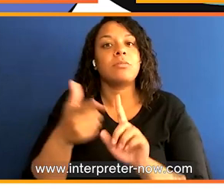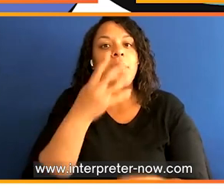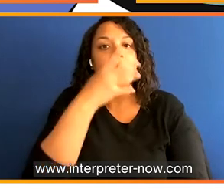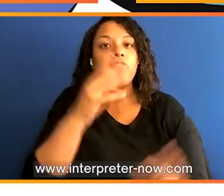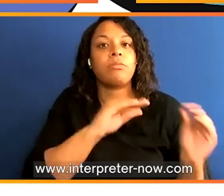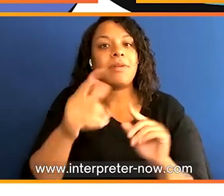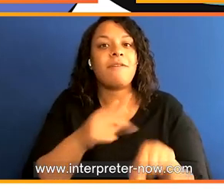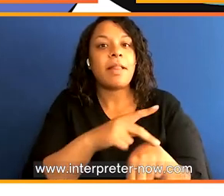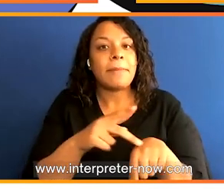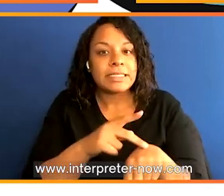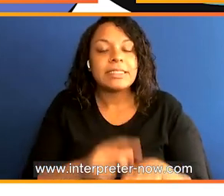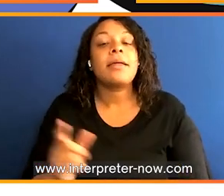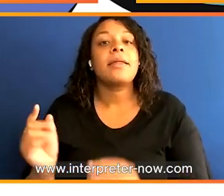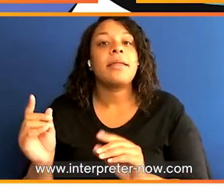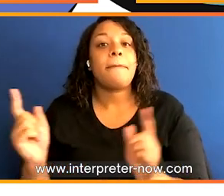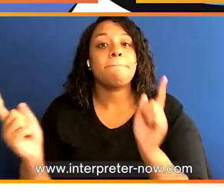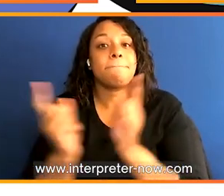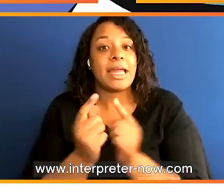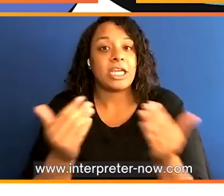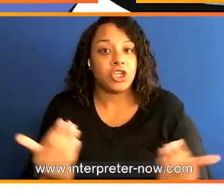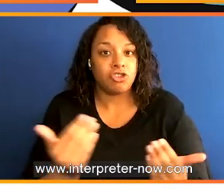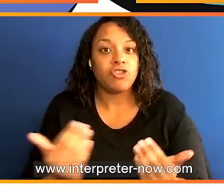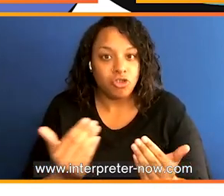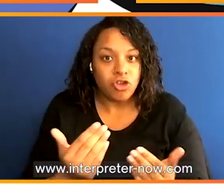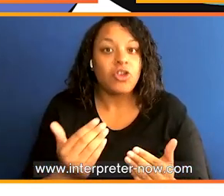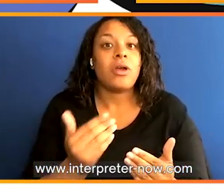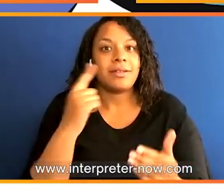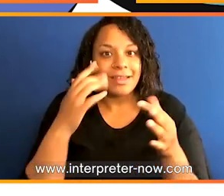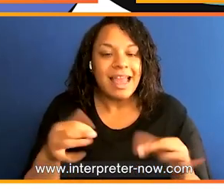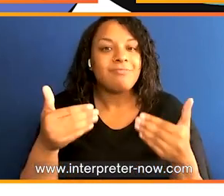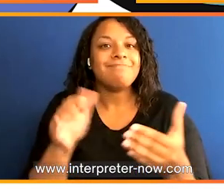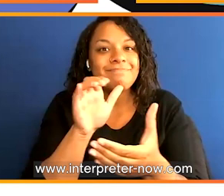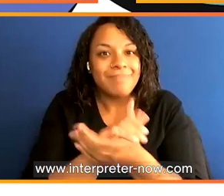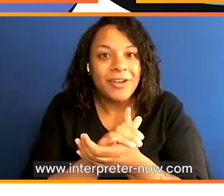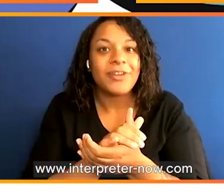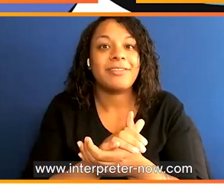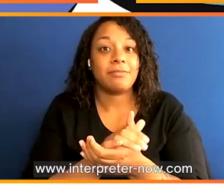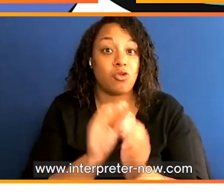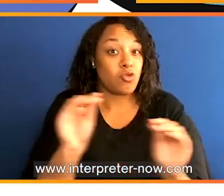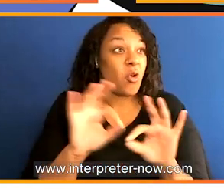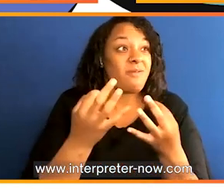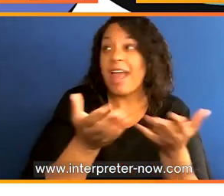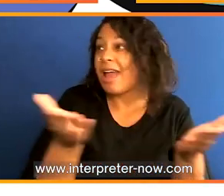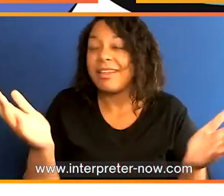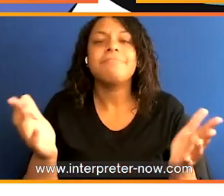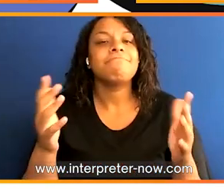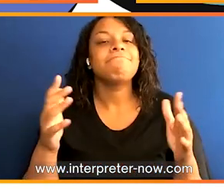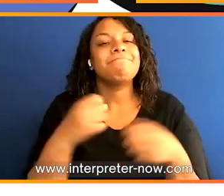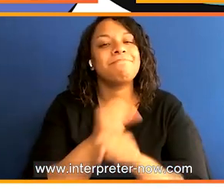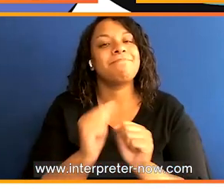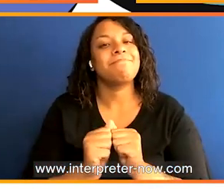from the Philippines. They met here, you know, and then decided to get married. And while they had no family, they decided to create a family.